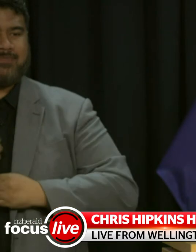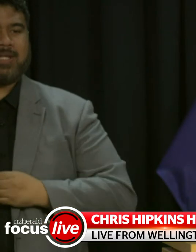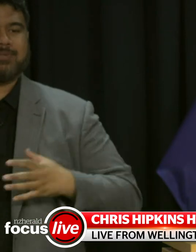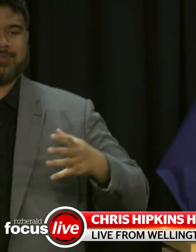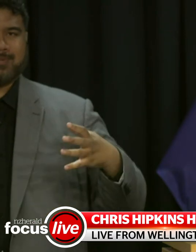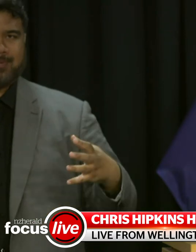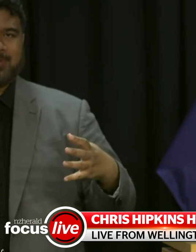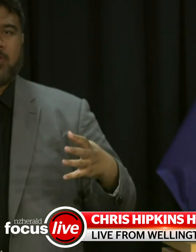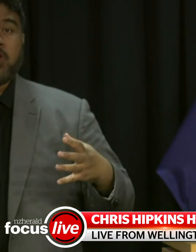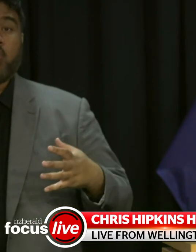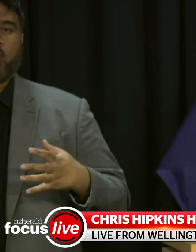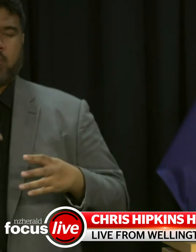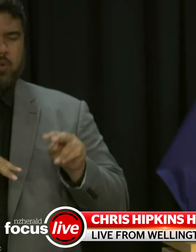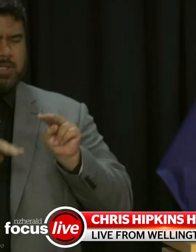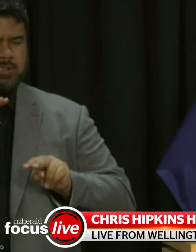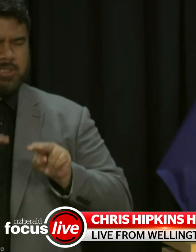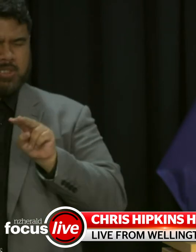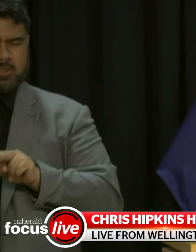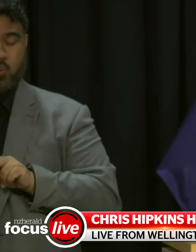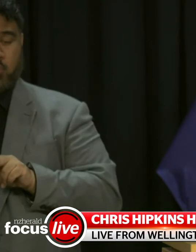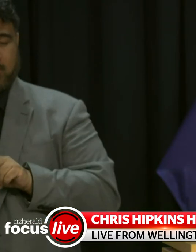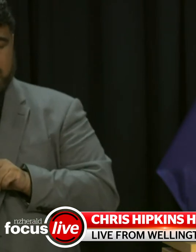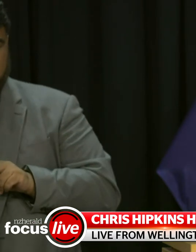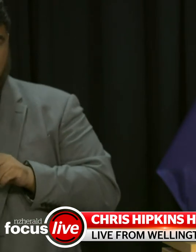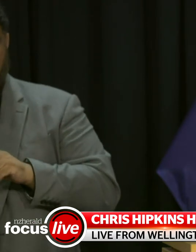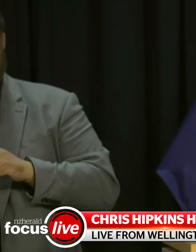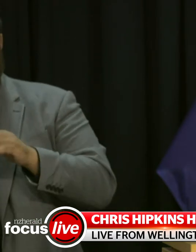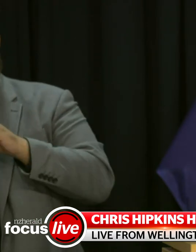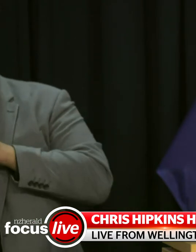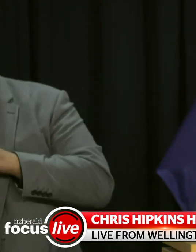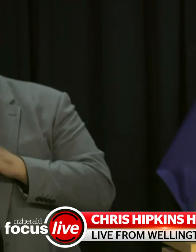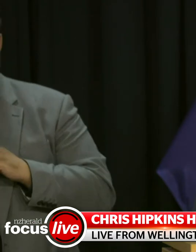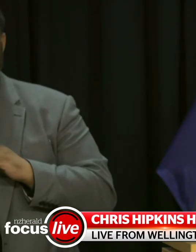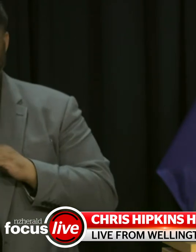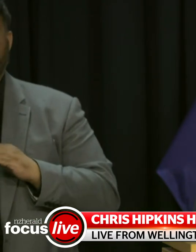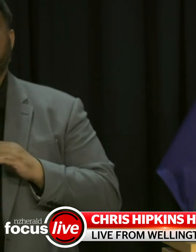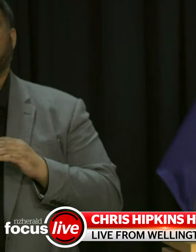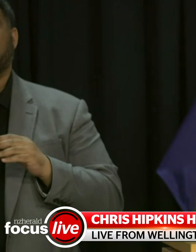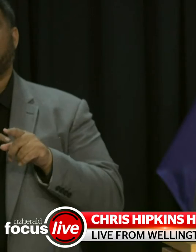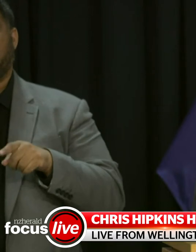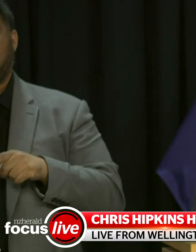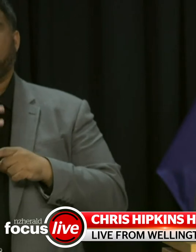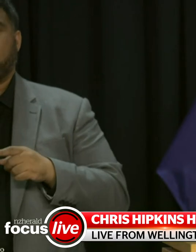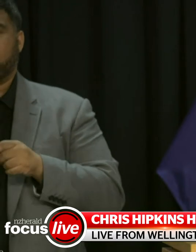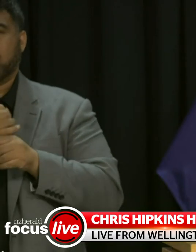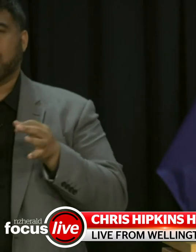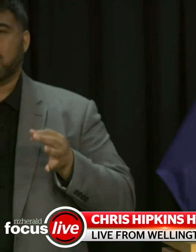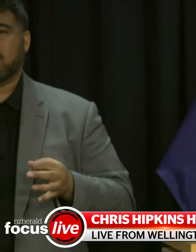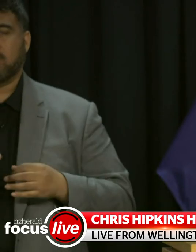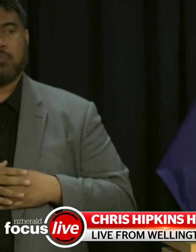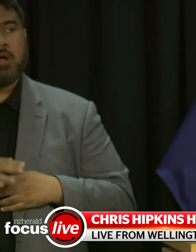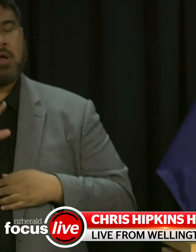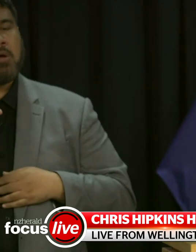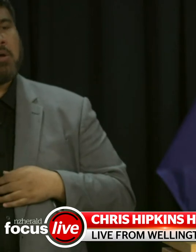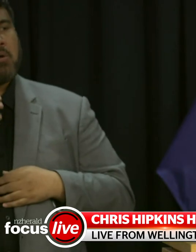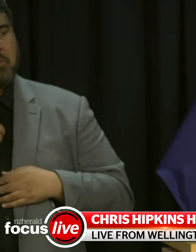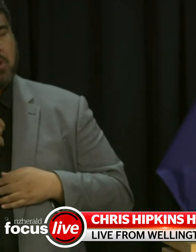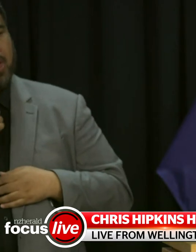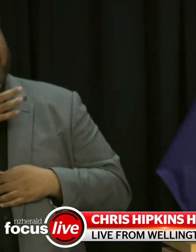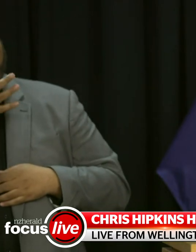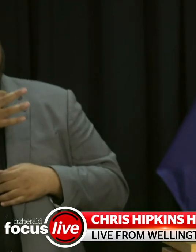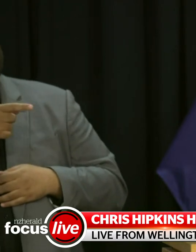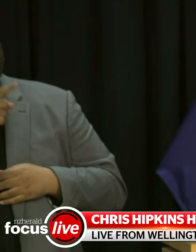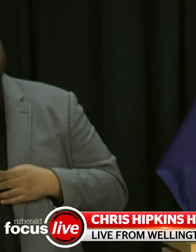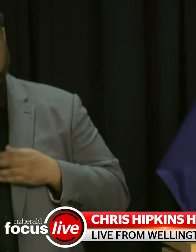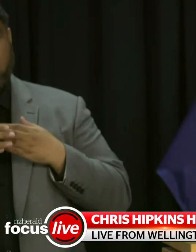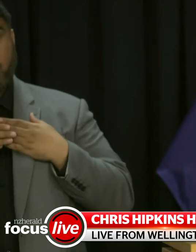our defence capability needs on the basis of those reviews or the documents that come out of that review. Can you get any longer term remuneration